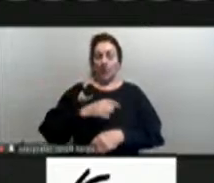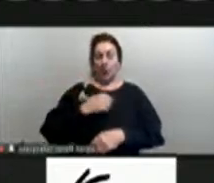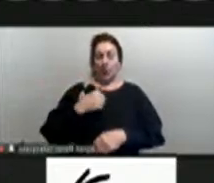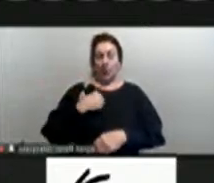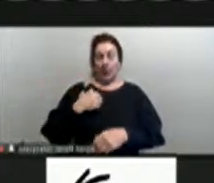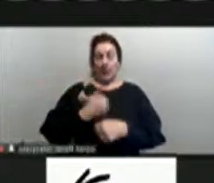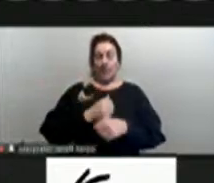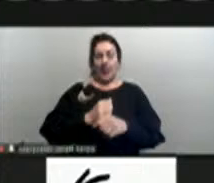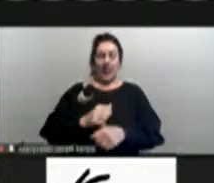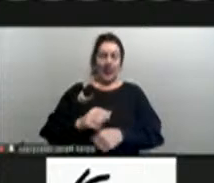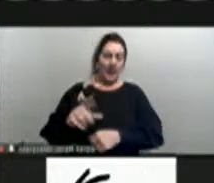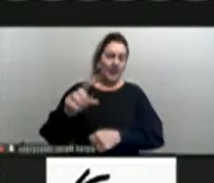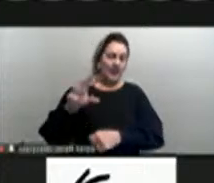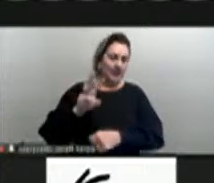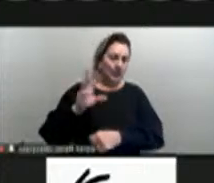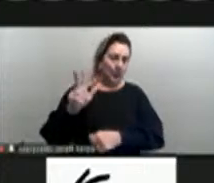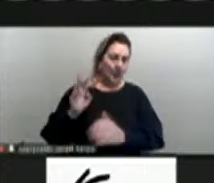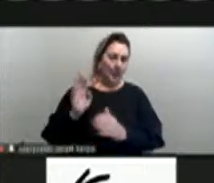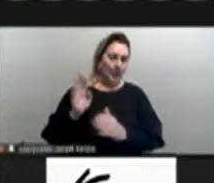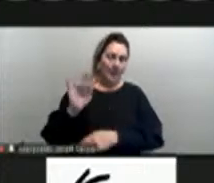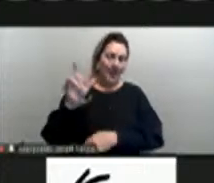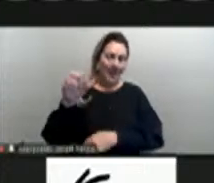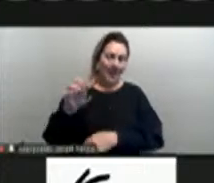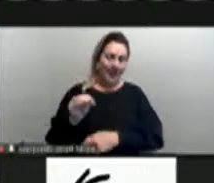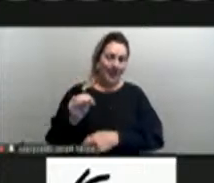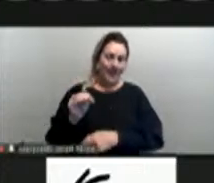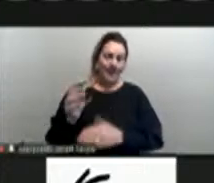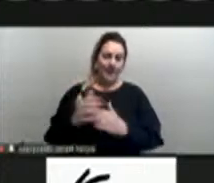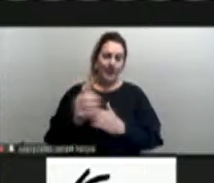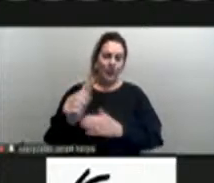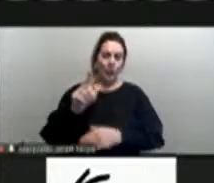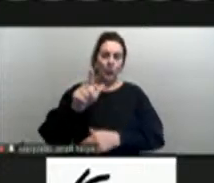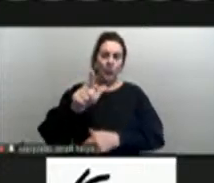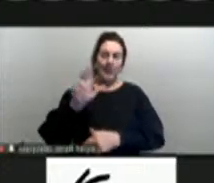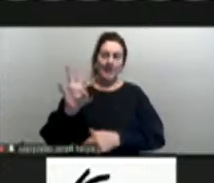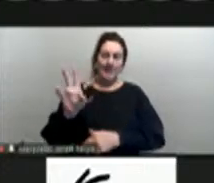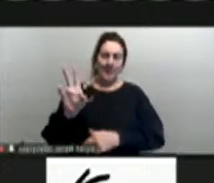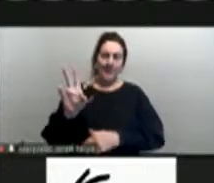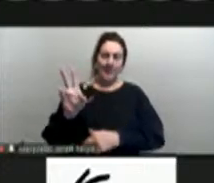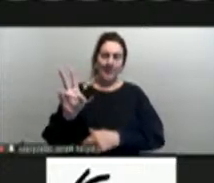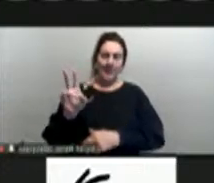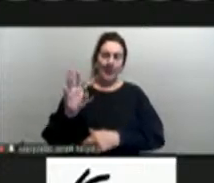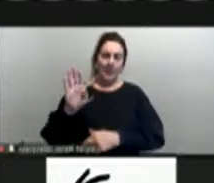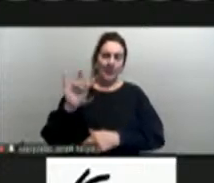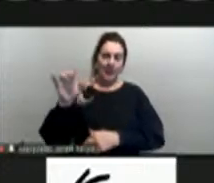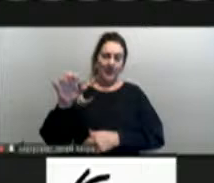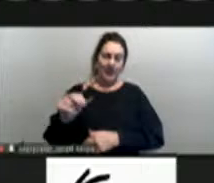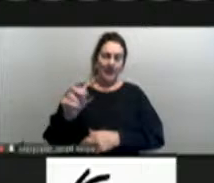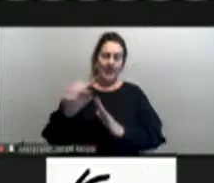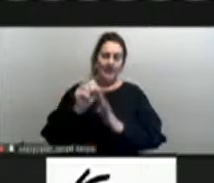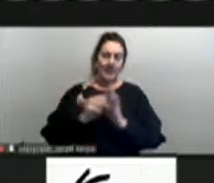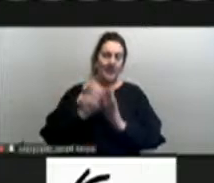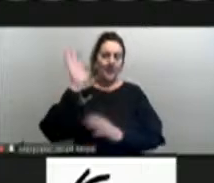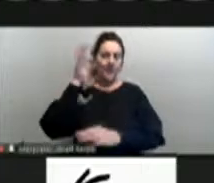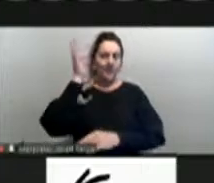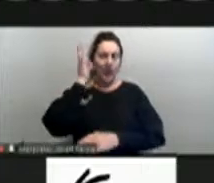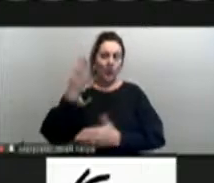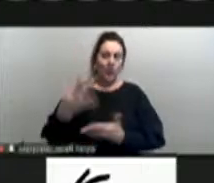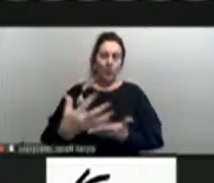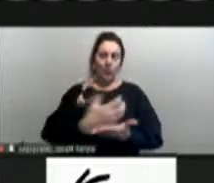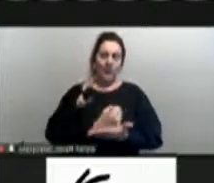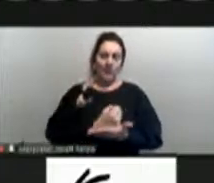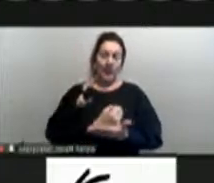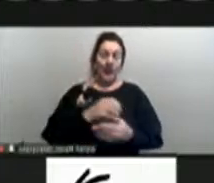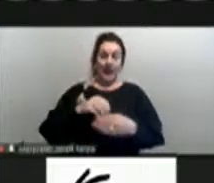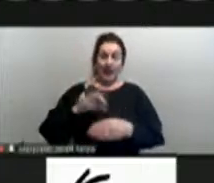$166.3 billion of activity a year. That's $27.5 billion in state, federal, and local tax revenue. And in Florida, that